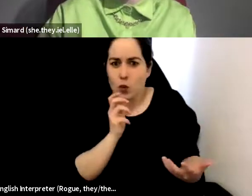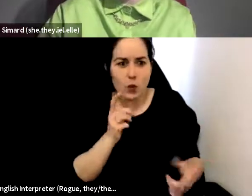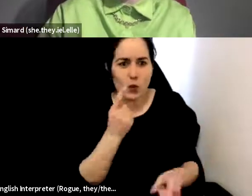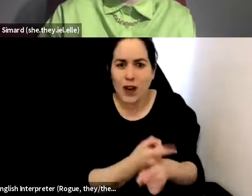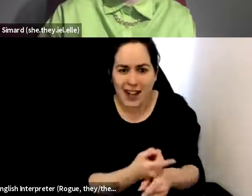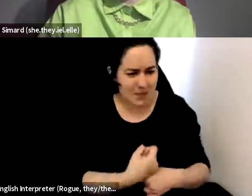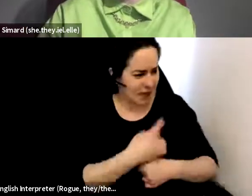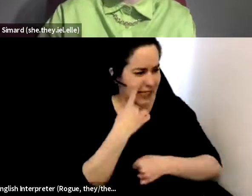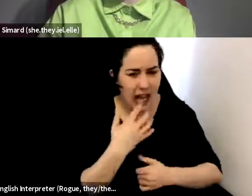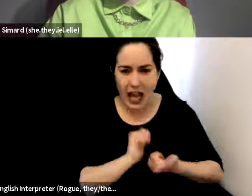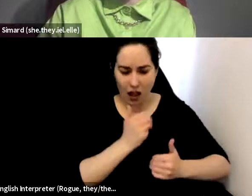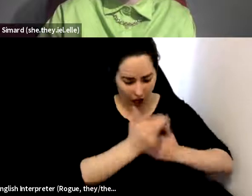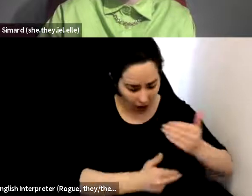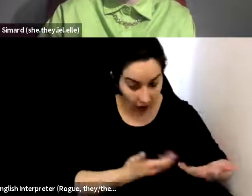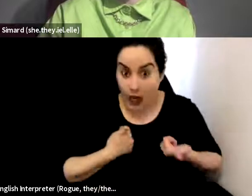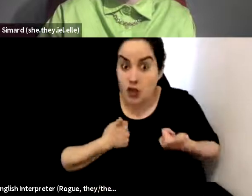know,